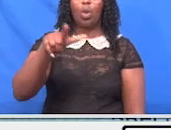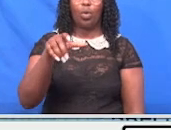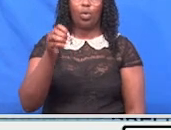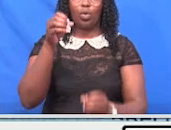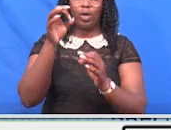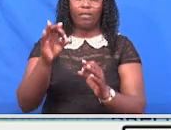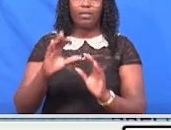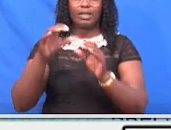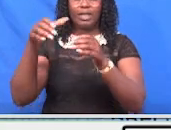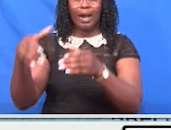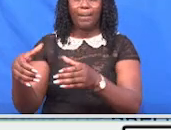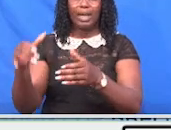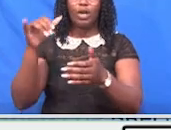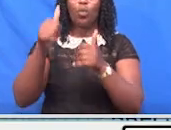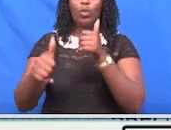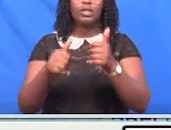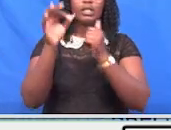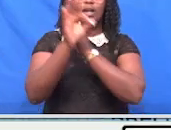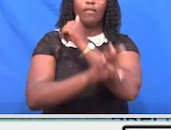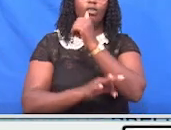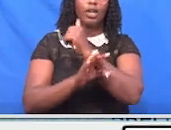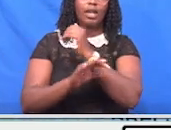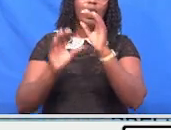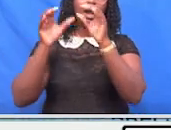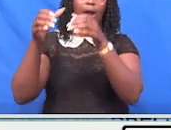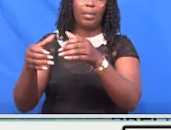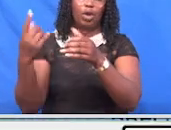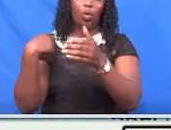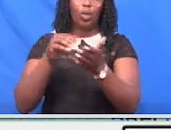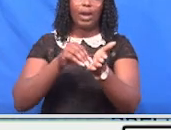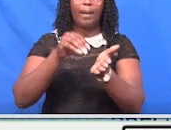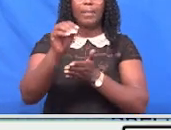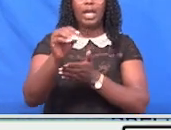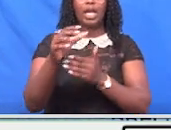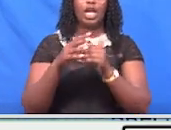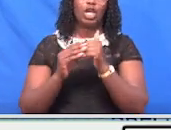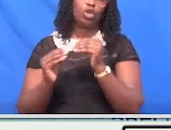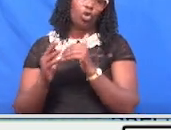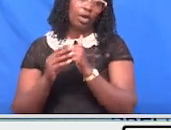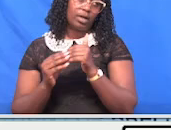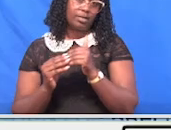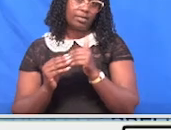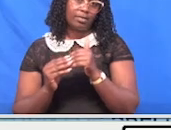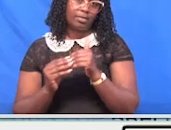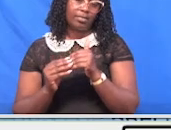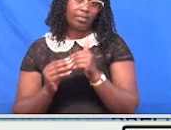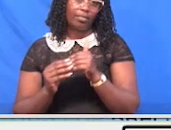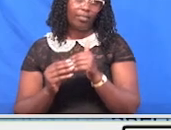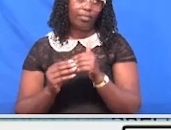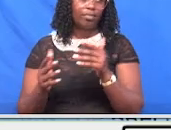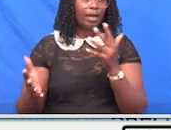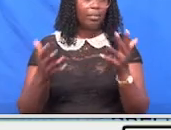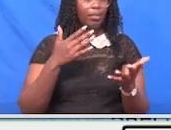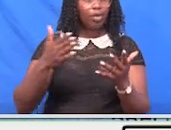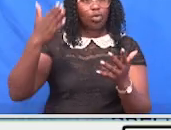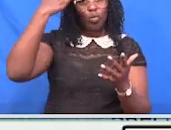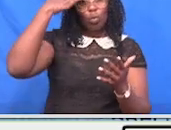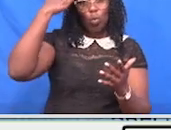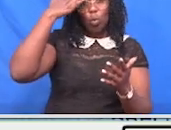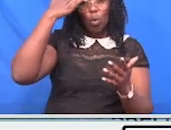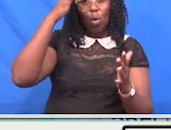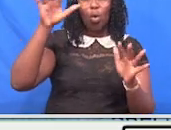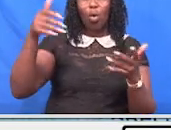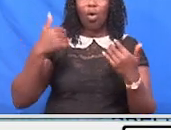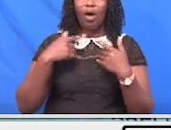is a foreign company, then you'll pay in dollars. So there is the distinction. So either, in law, we either have a